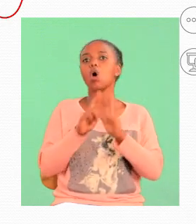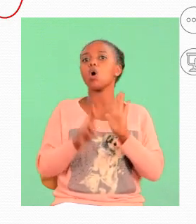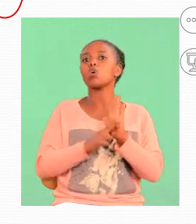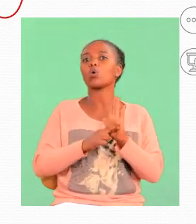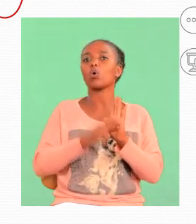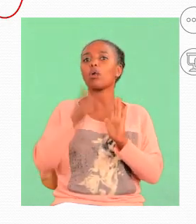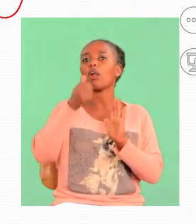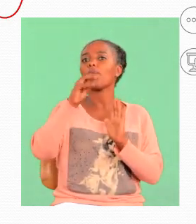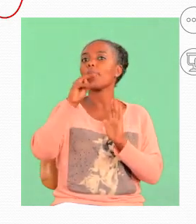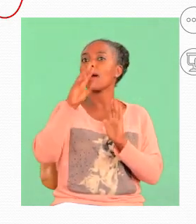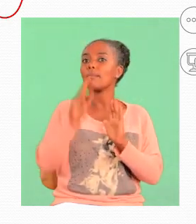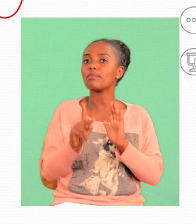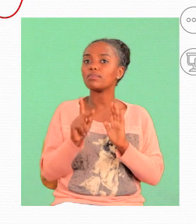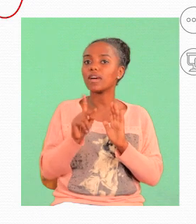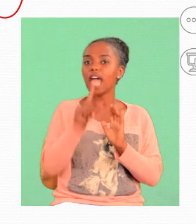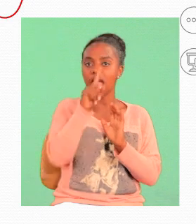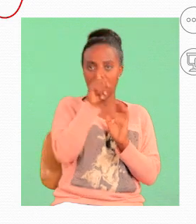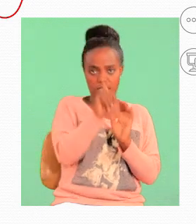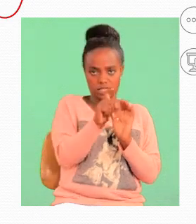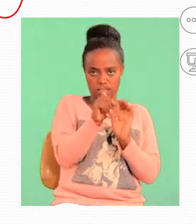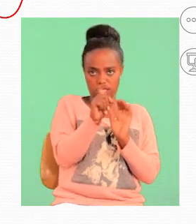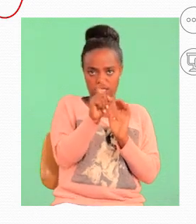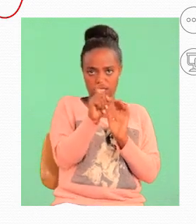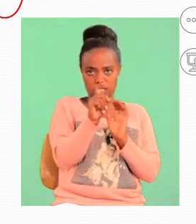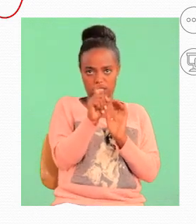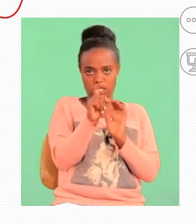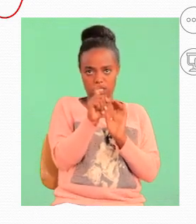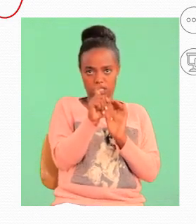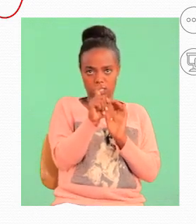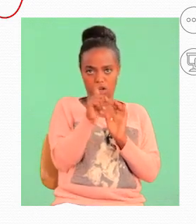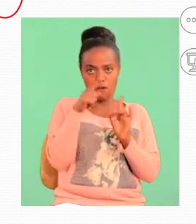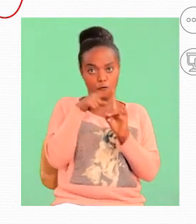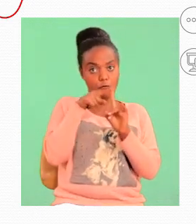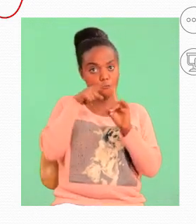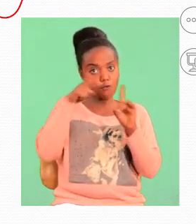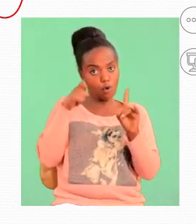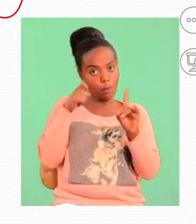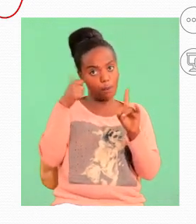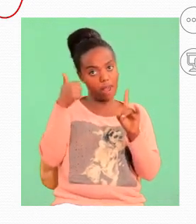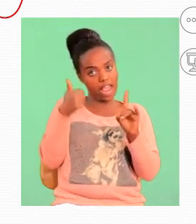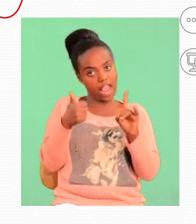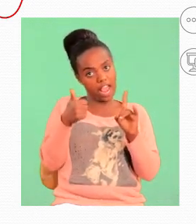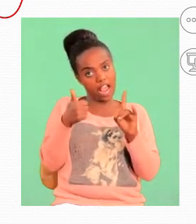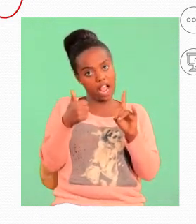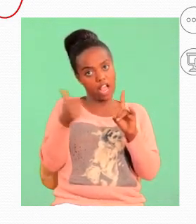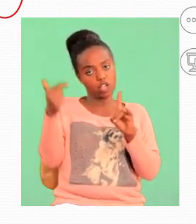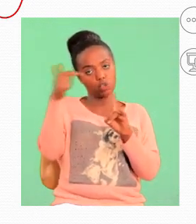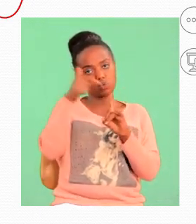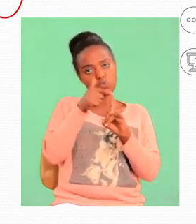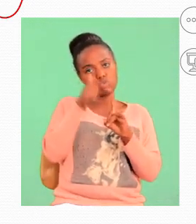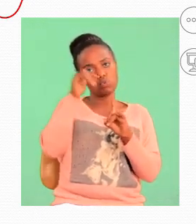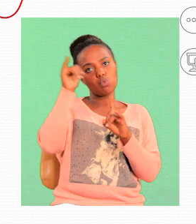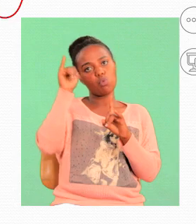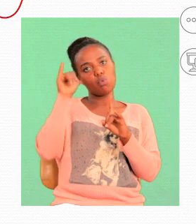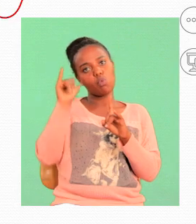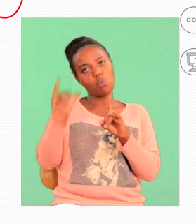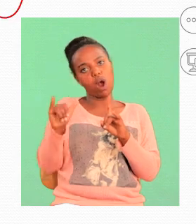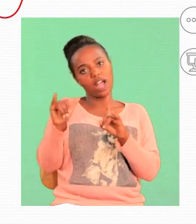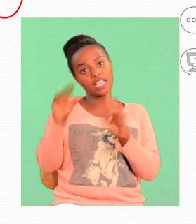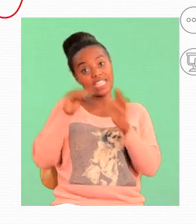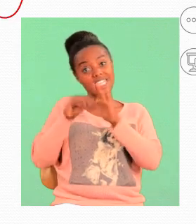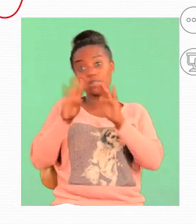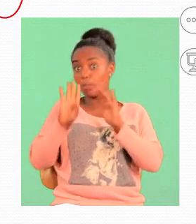maps x from A to y in